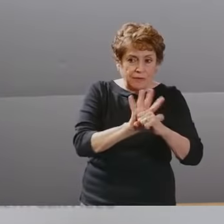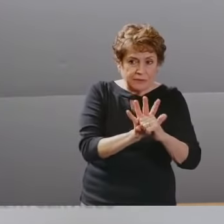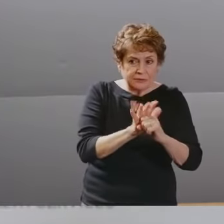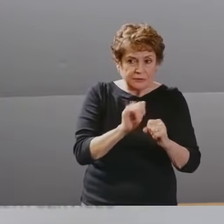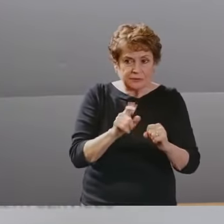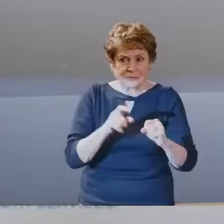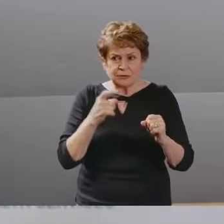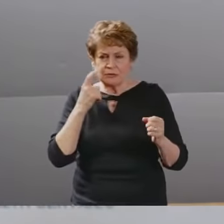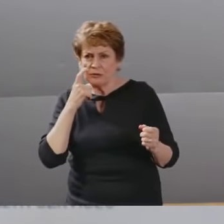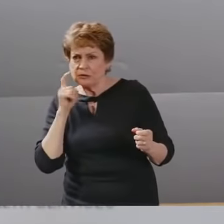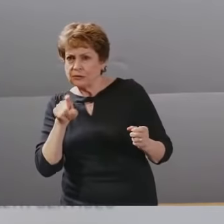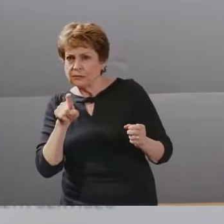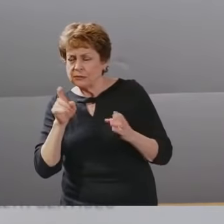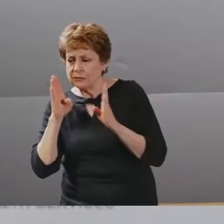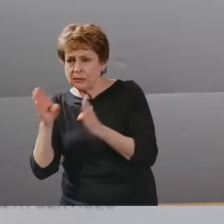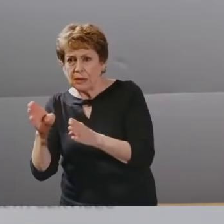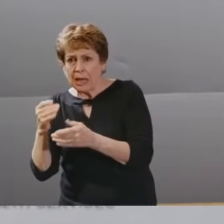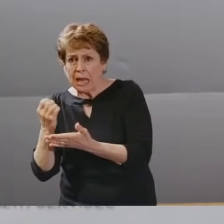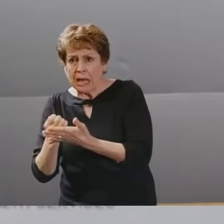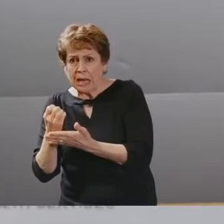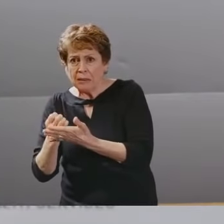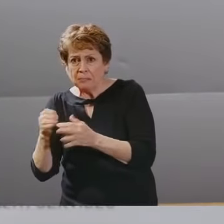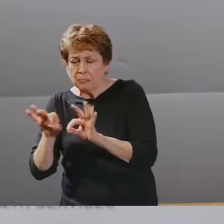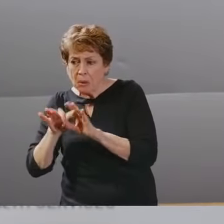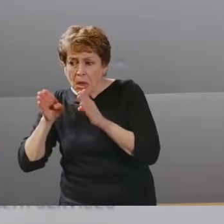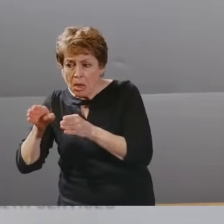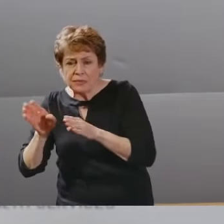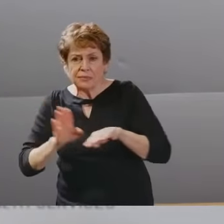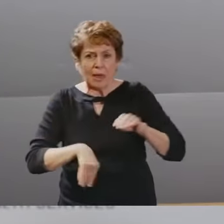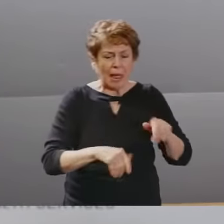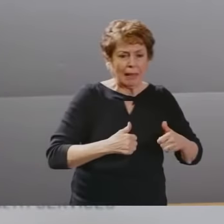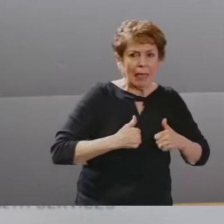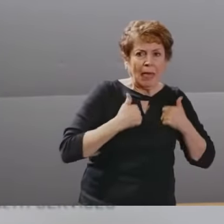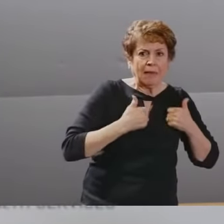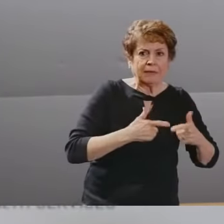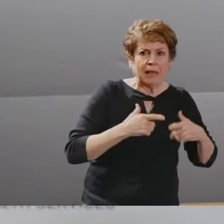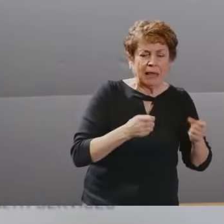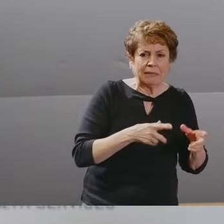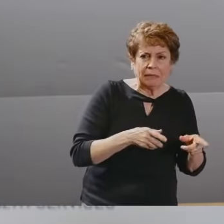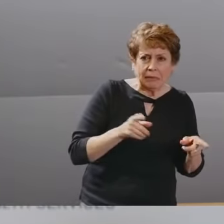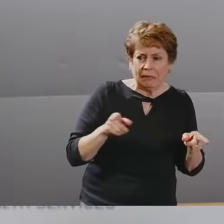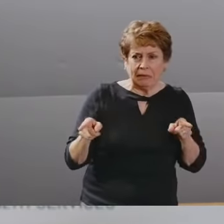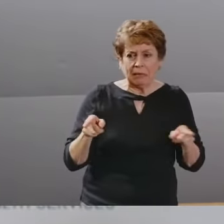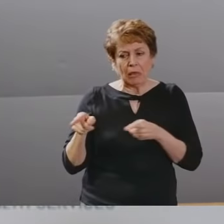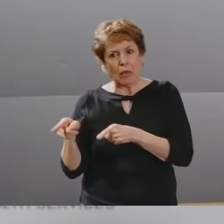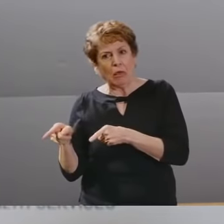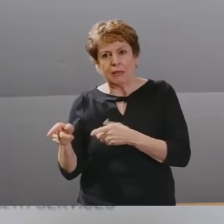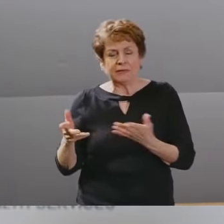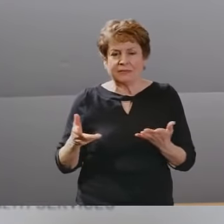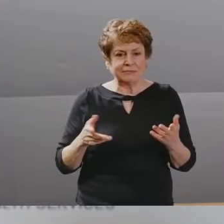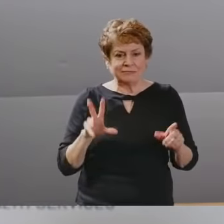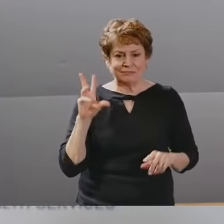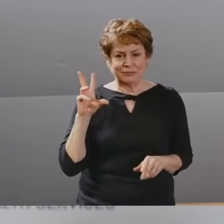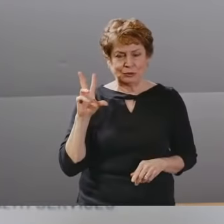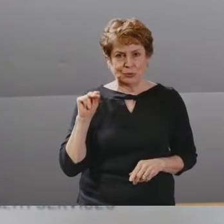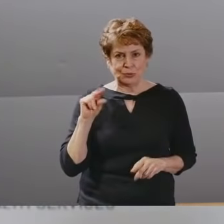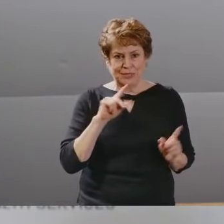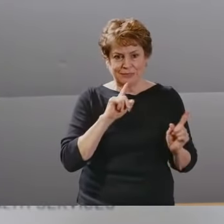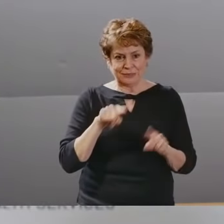been prioritizing lives the entire time, and I'll continue to prioritize